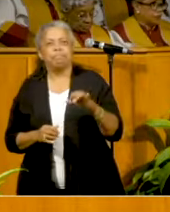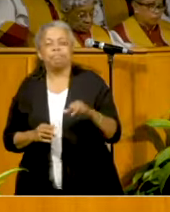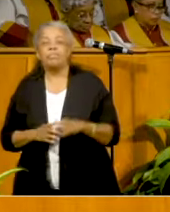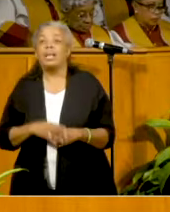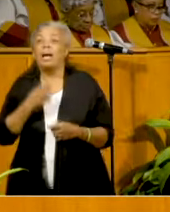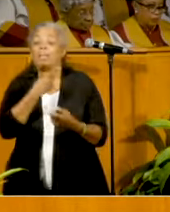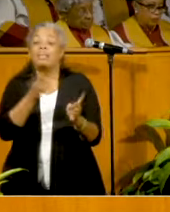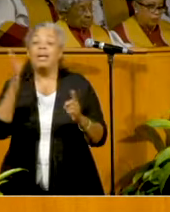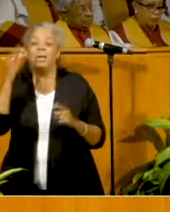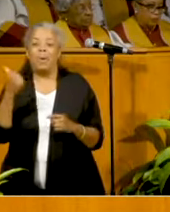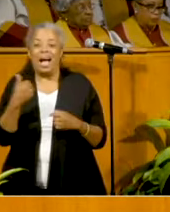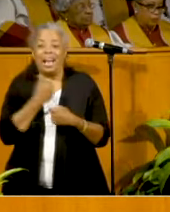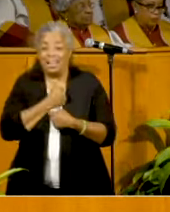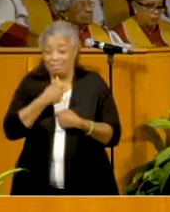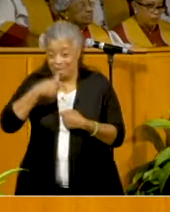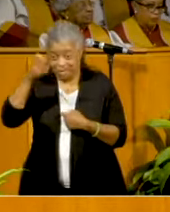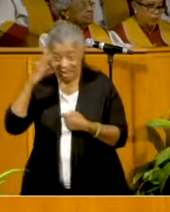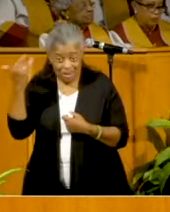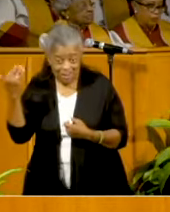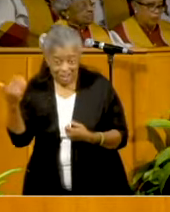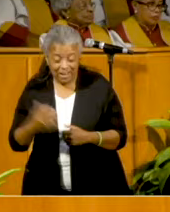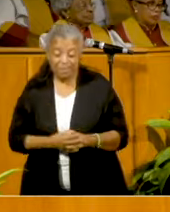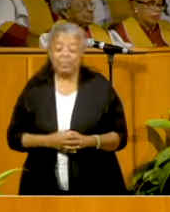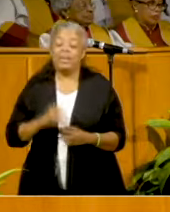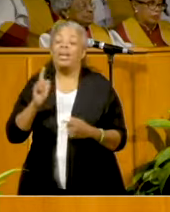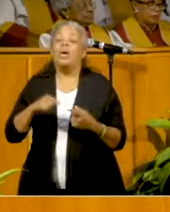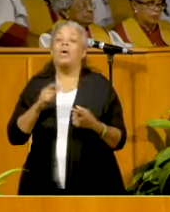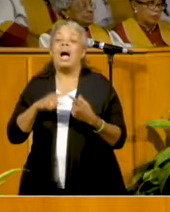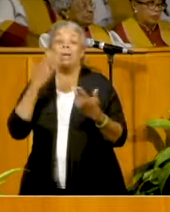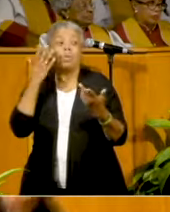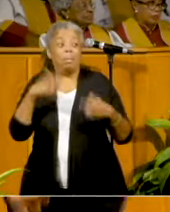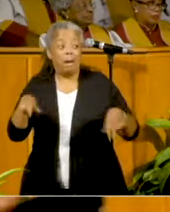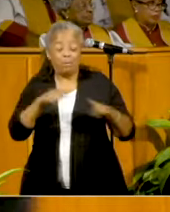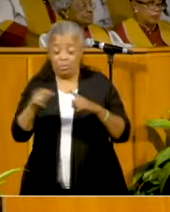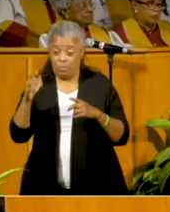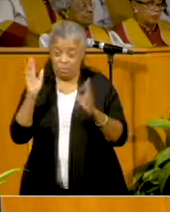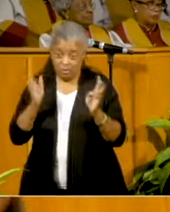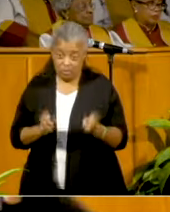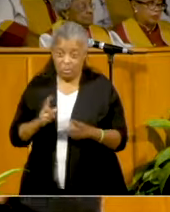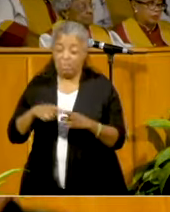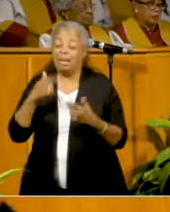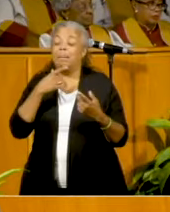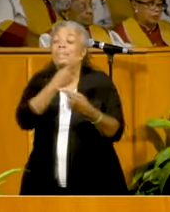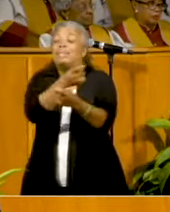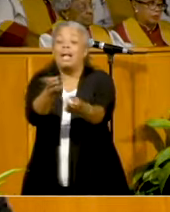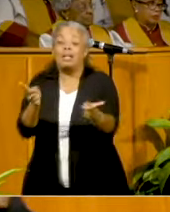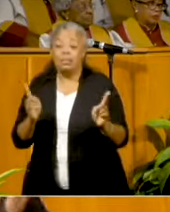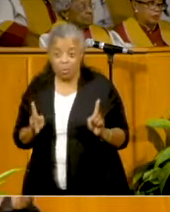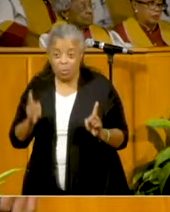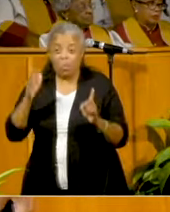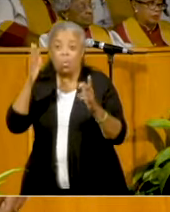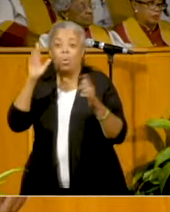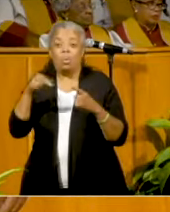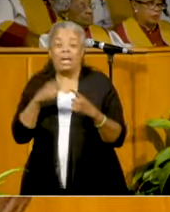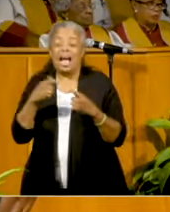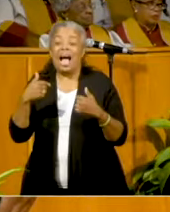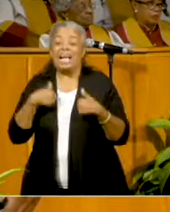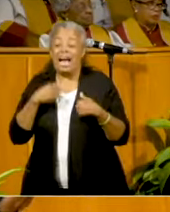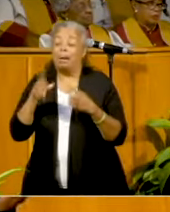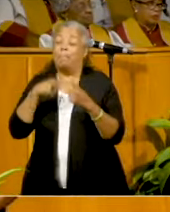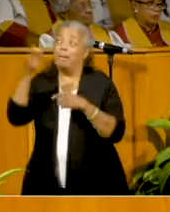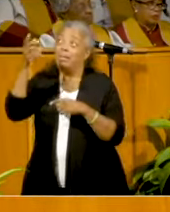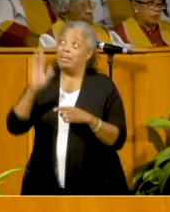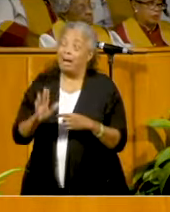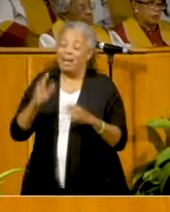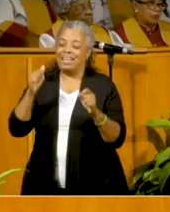Let me tell you why I love my God. And I don't know about your relationship with God. I ain't going to cast judgment, but let me tell you what I found out about